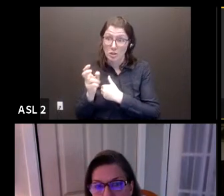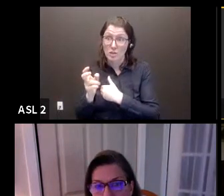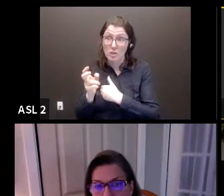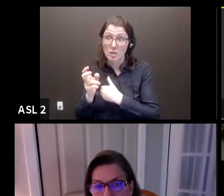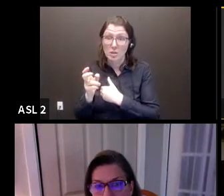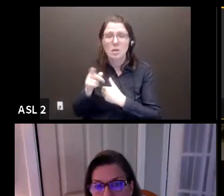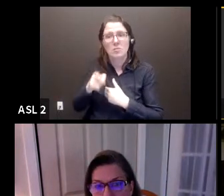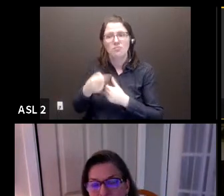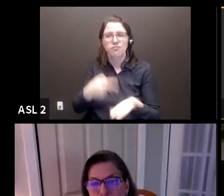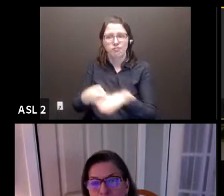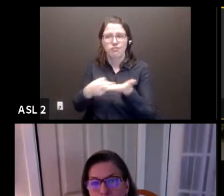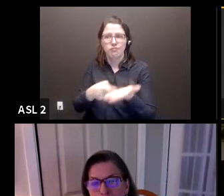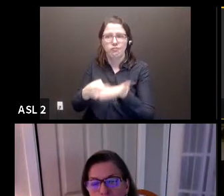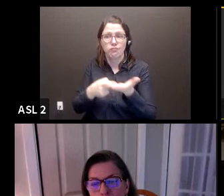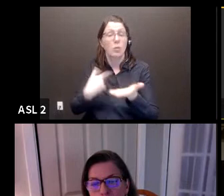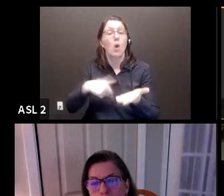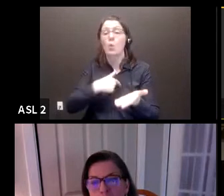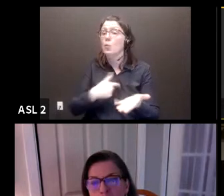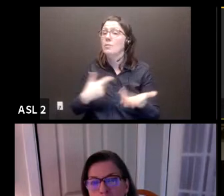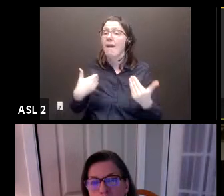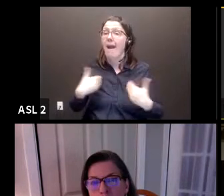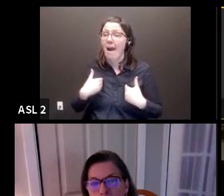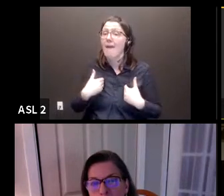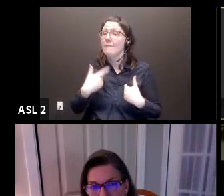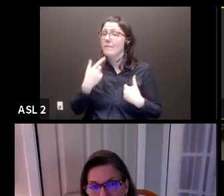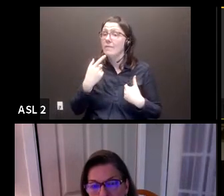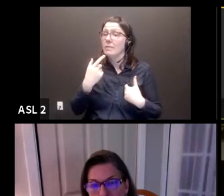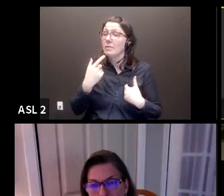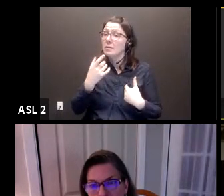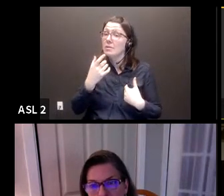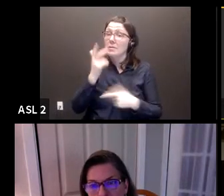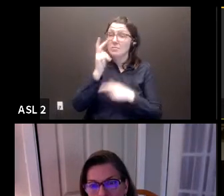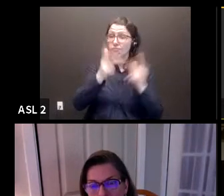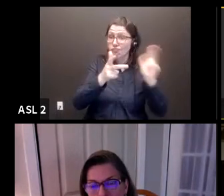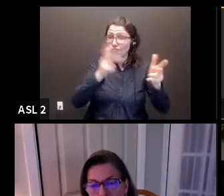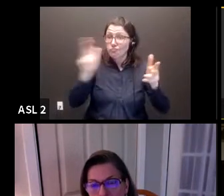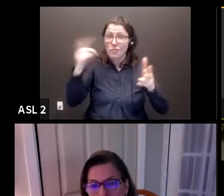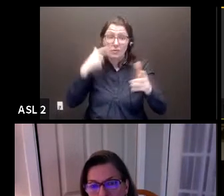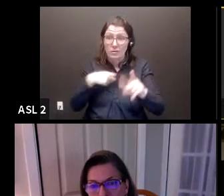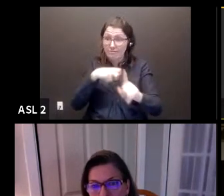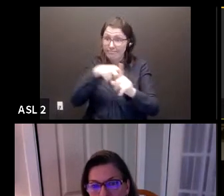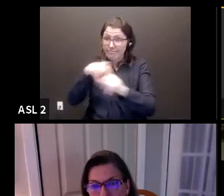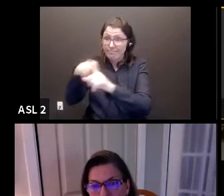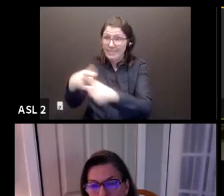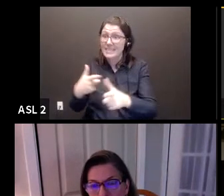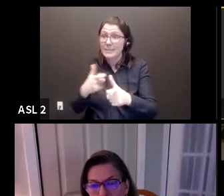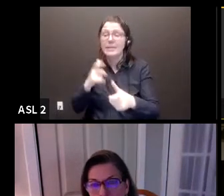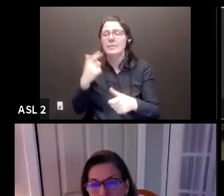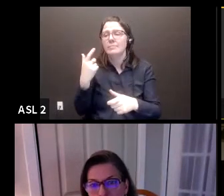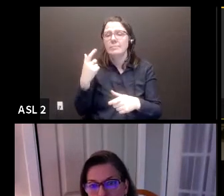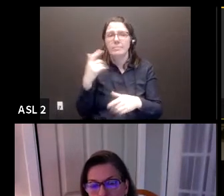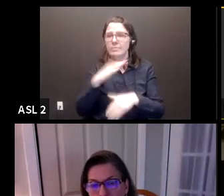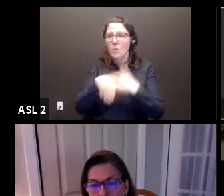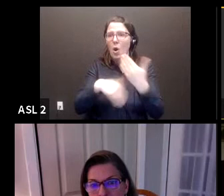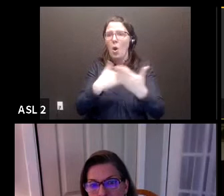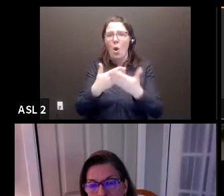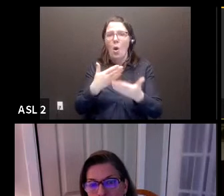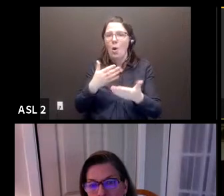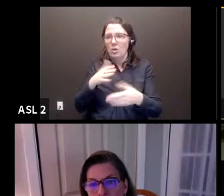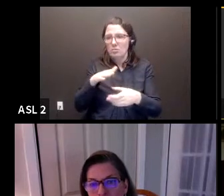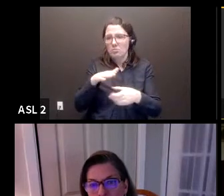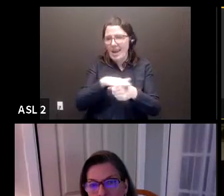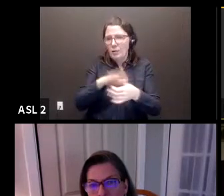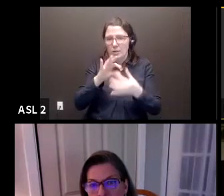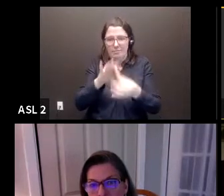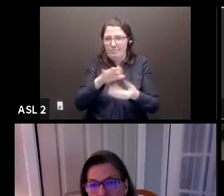cameras that are all in school districts currently and um the report came back to council